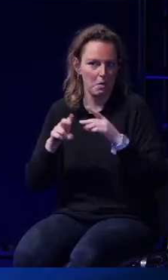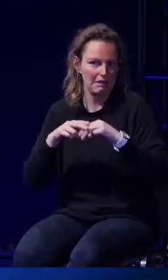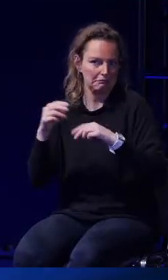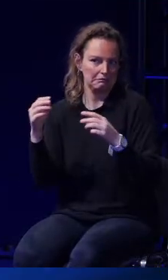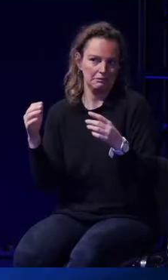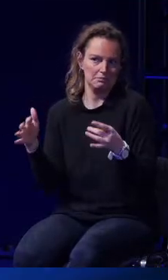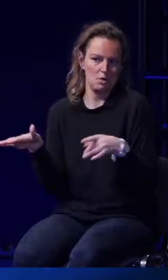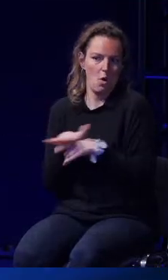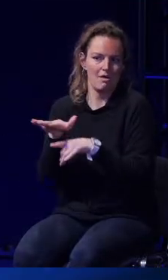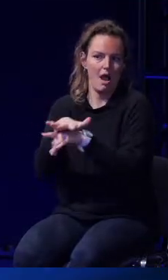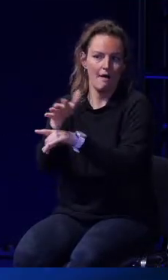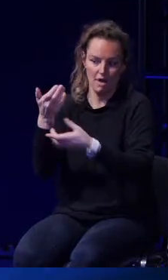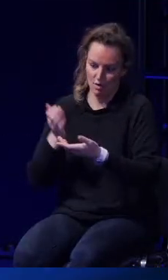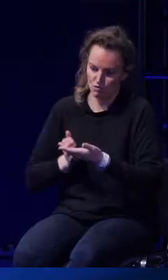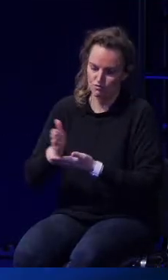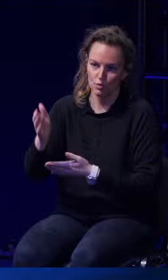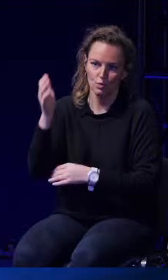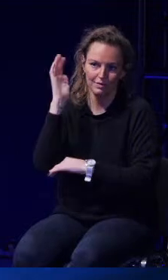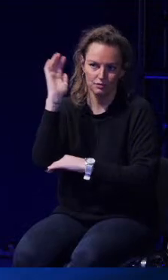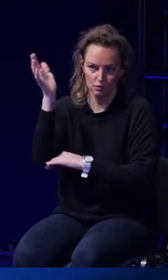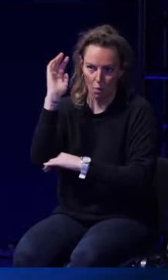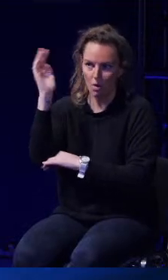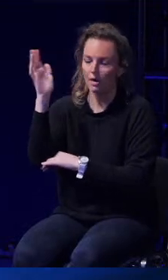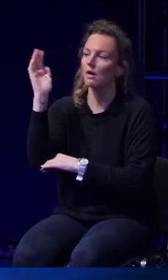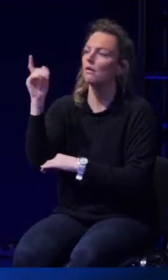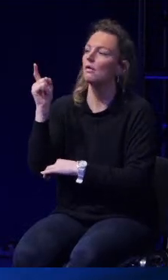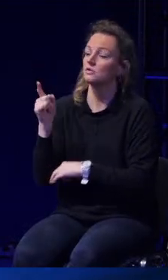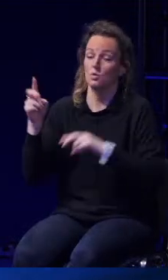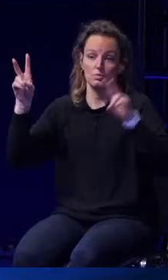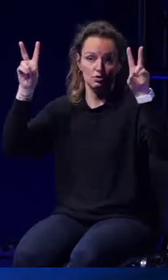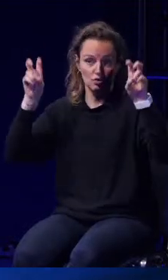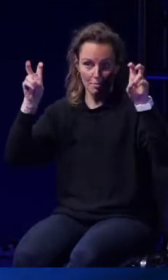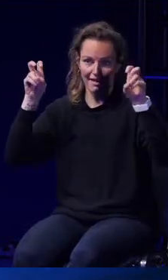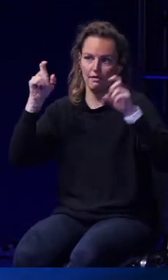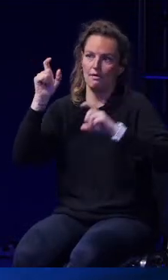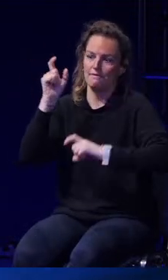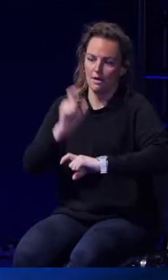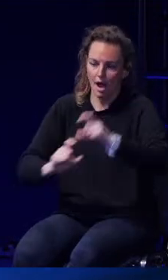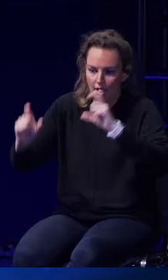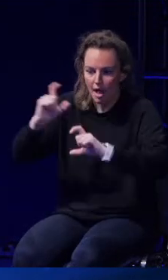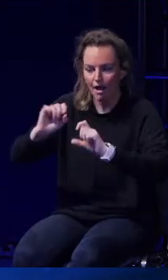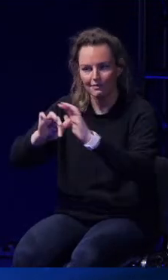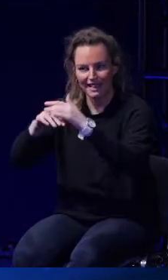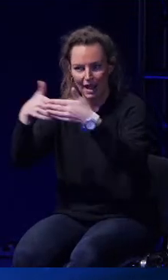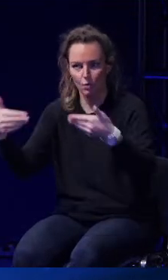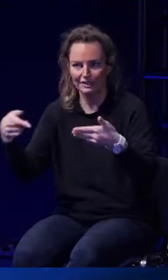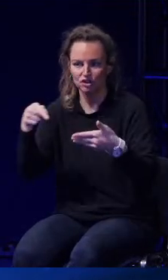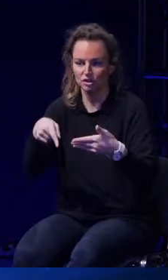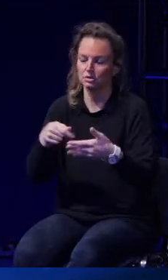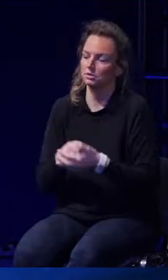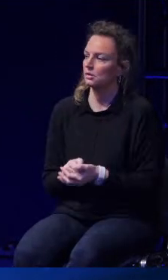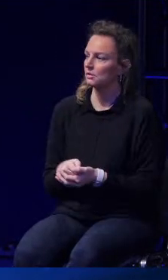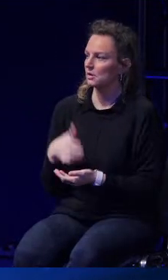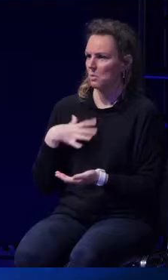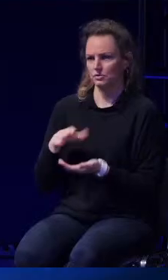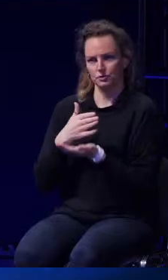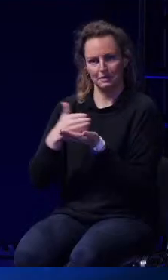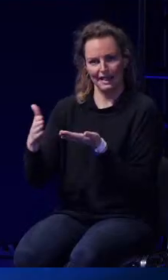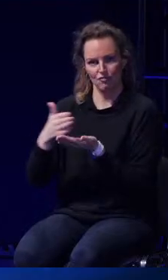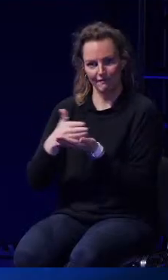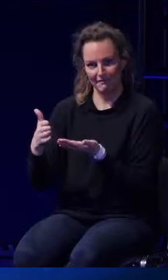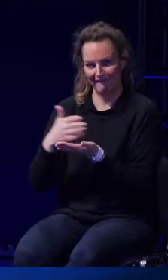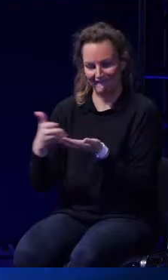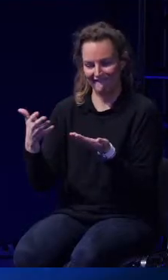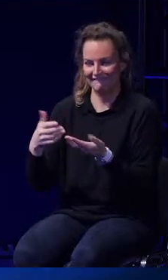to discuss is going to involve the topic of lighting color languages, and we want to clarify